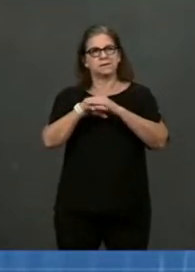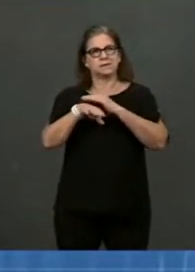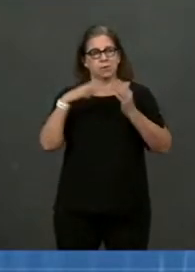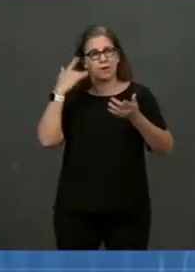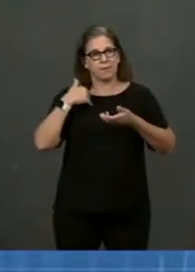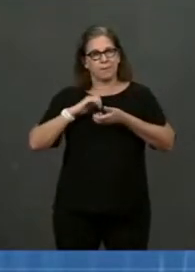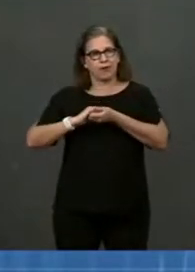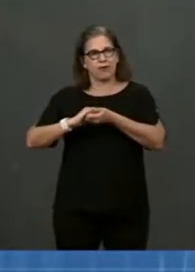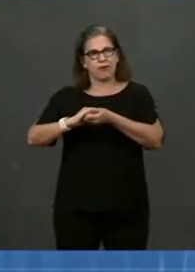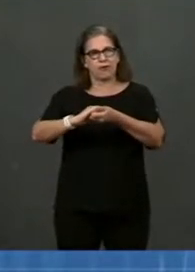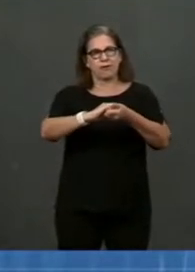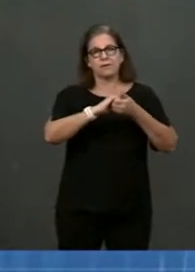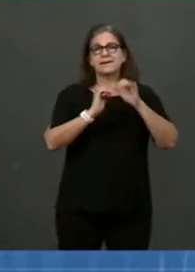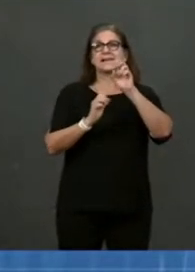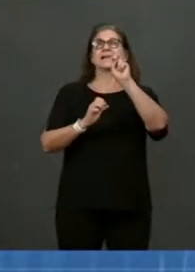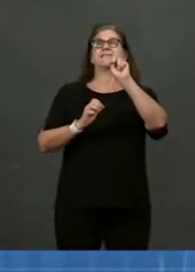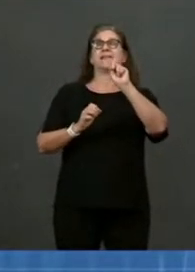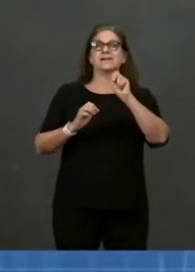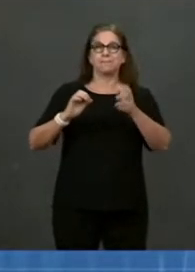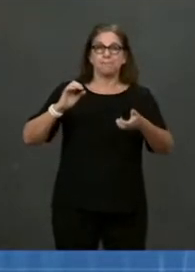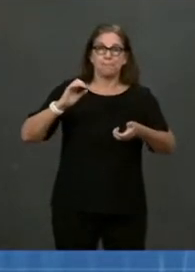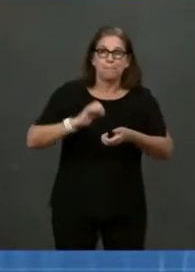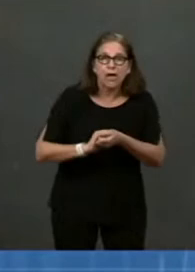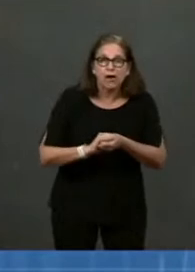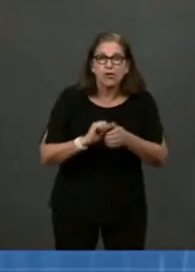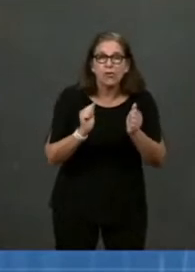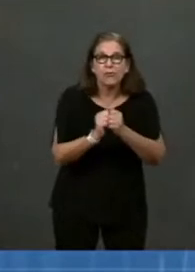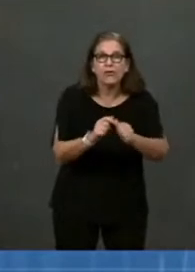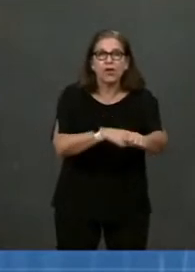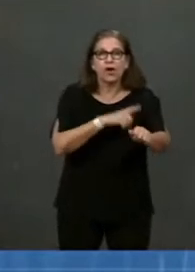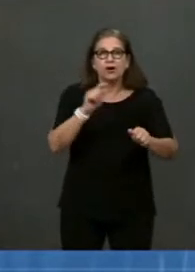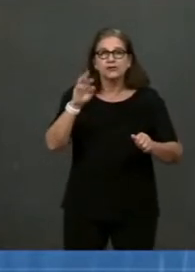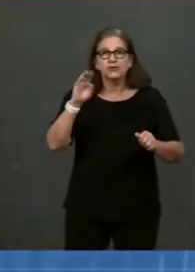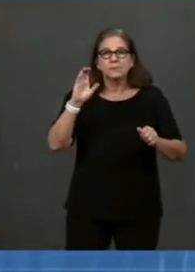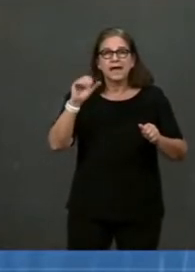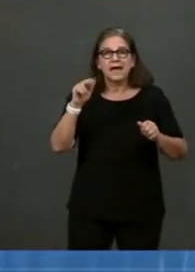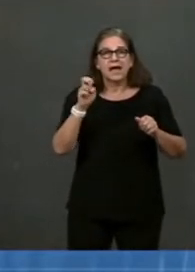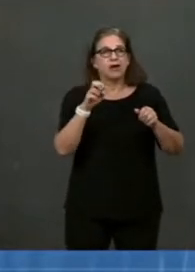their shots, their booster shots, quickly and conveniently.